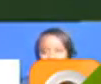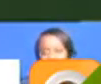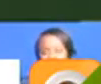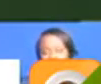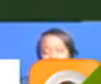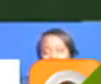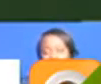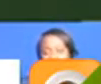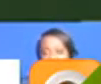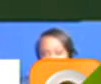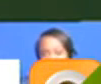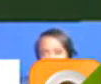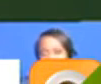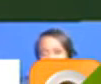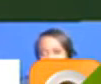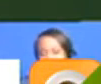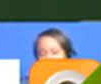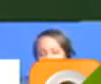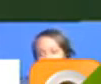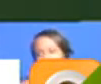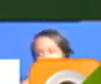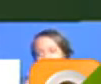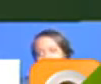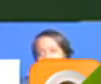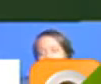And in our midst, I think